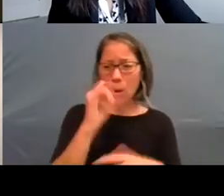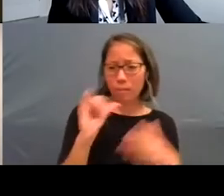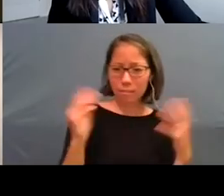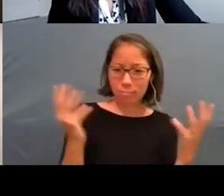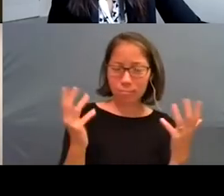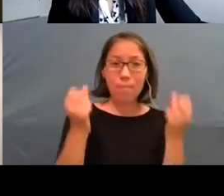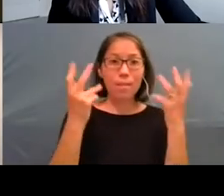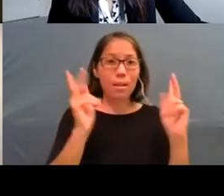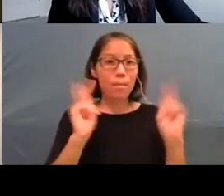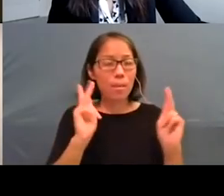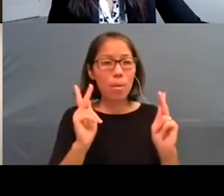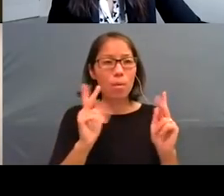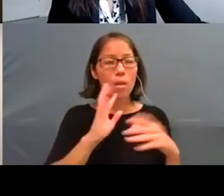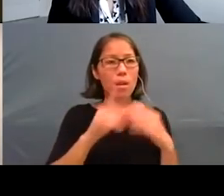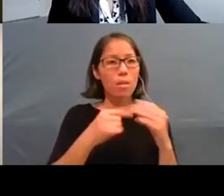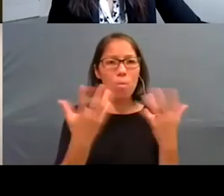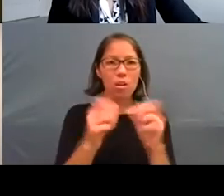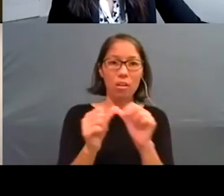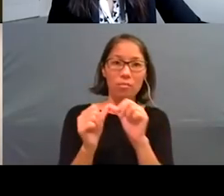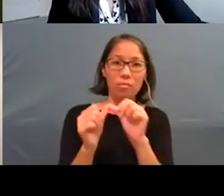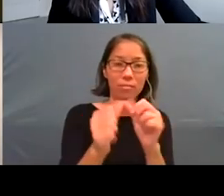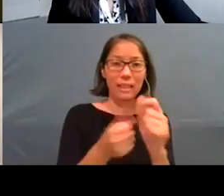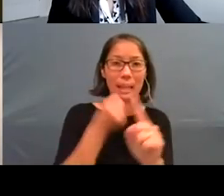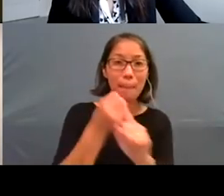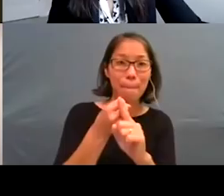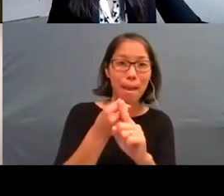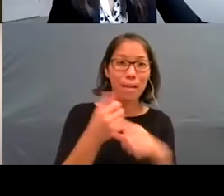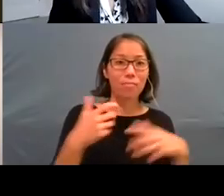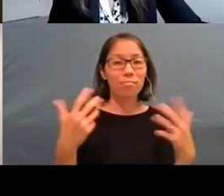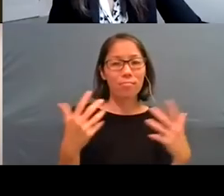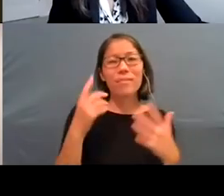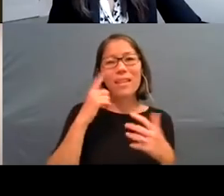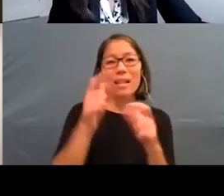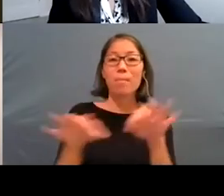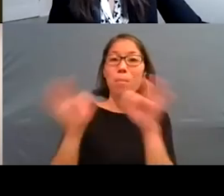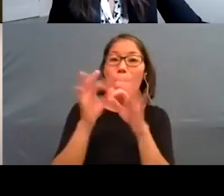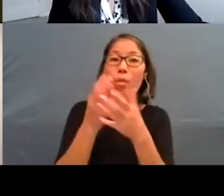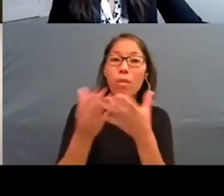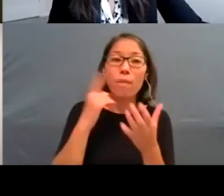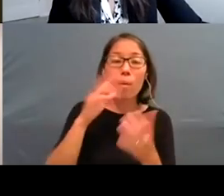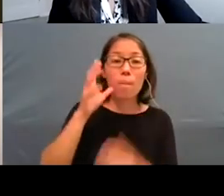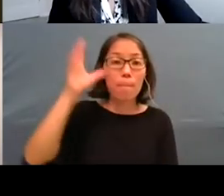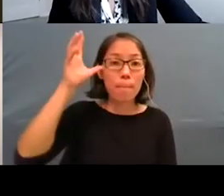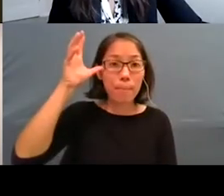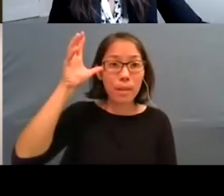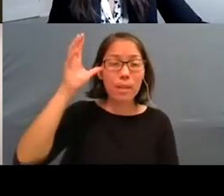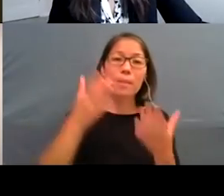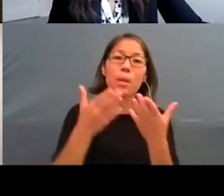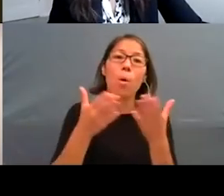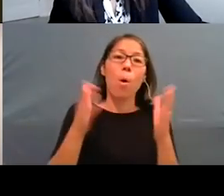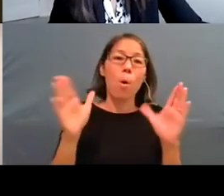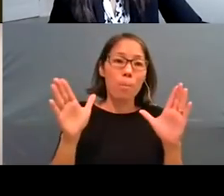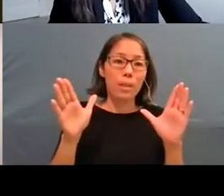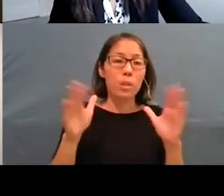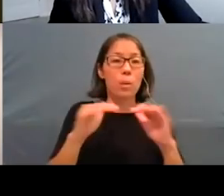about, like, what are lasting impacts, and I think the biggest thing for parents, too, is being open to a level that's